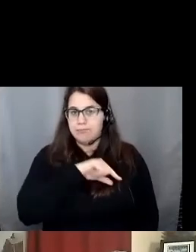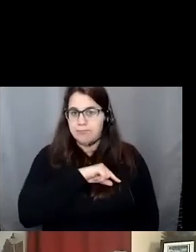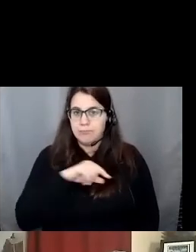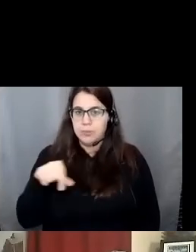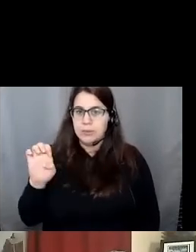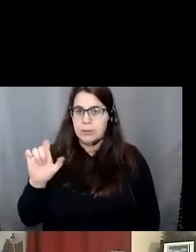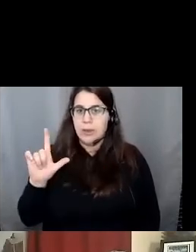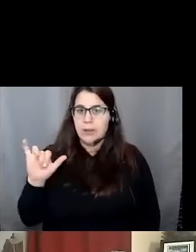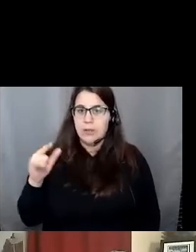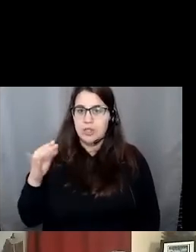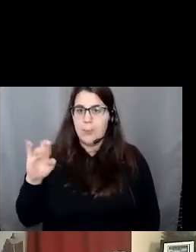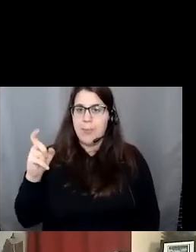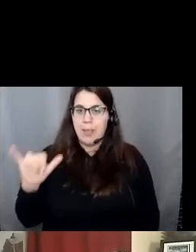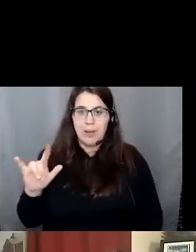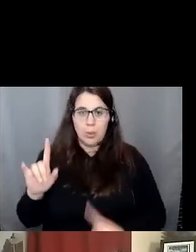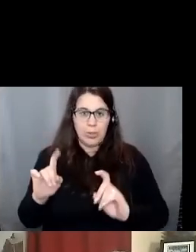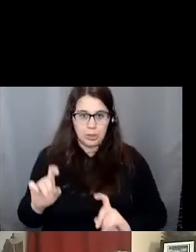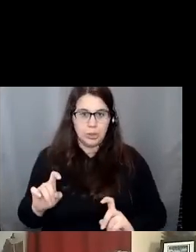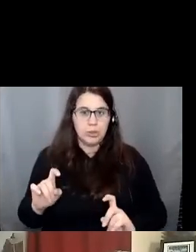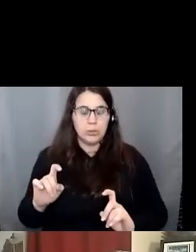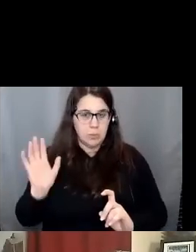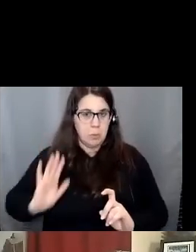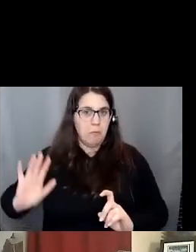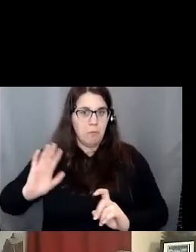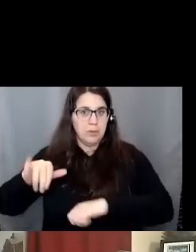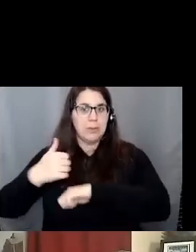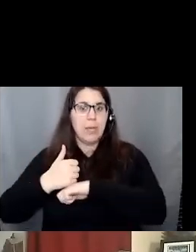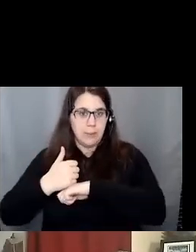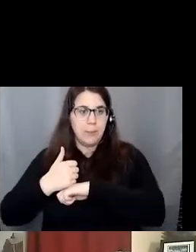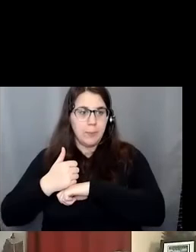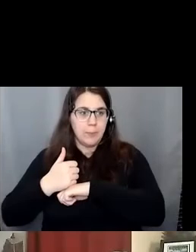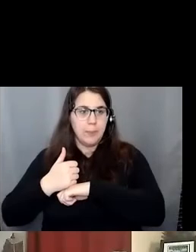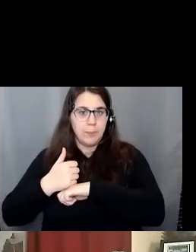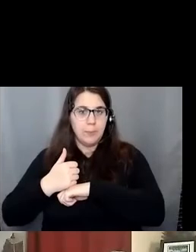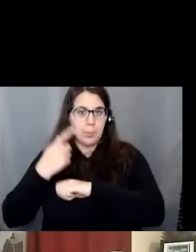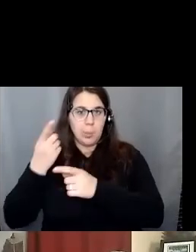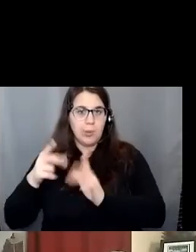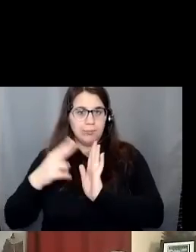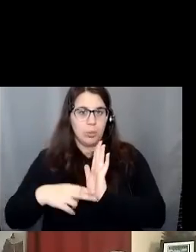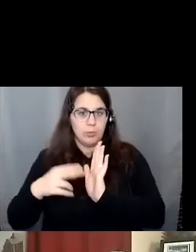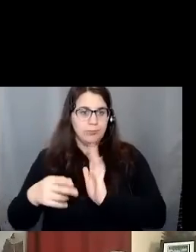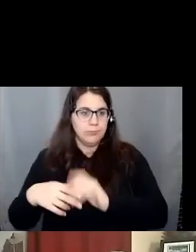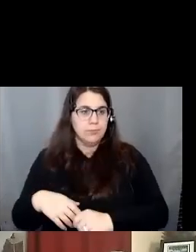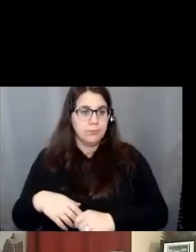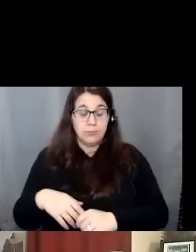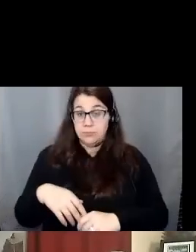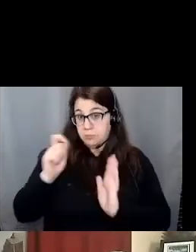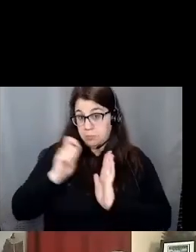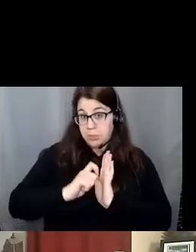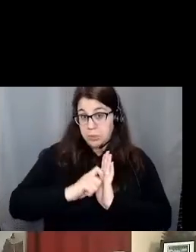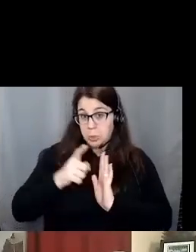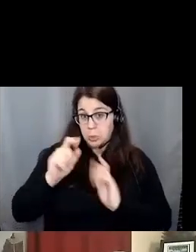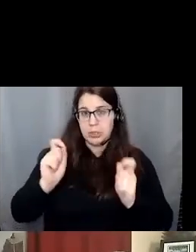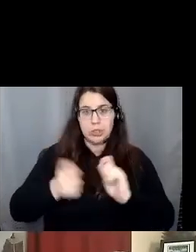were set up during the enrollment. You can actually, with the pencil icon, change